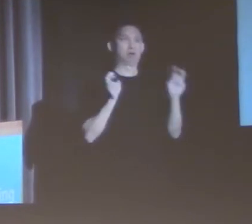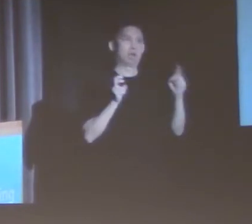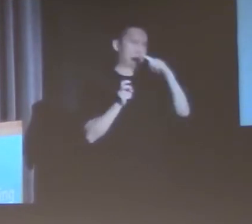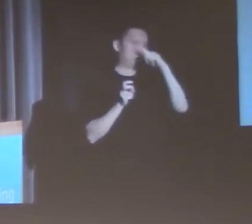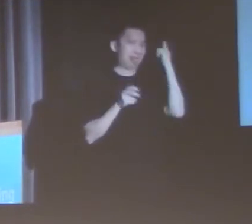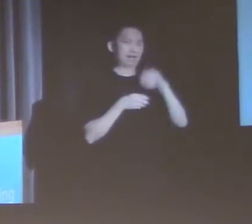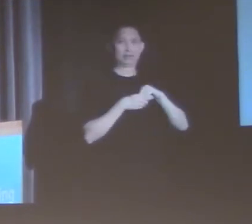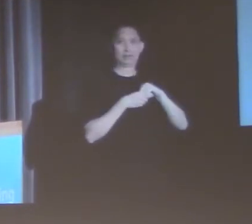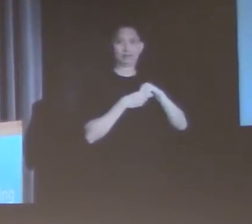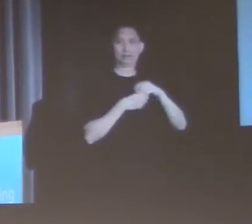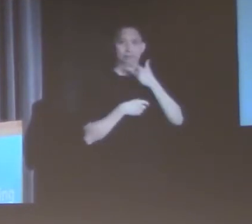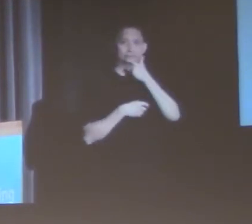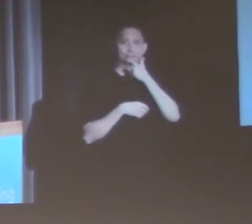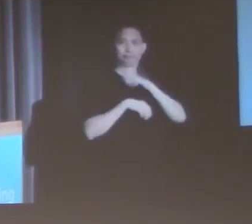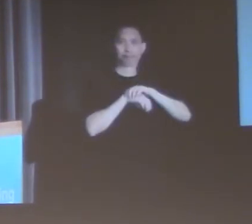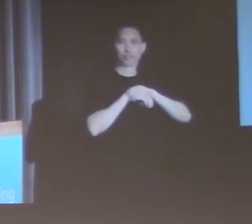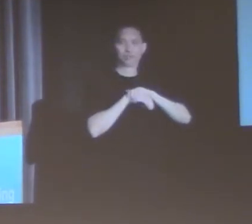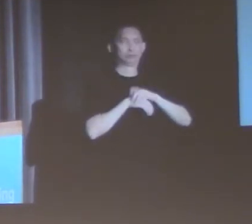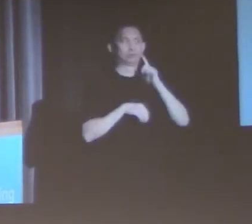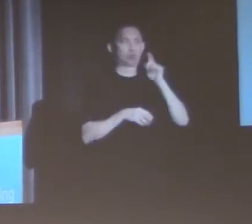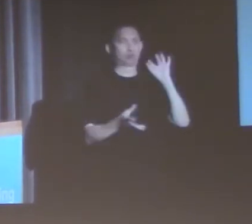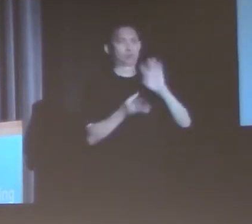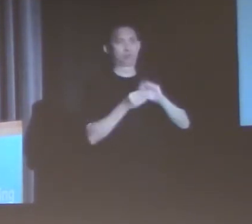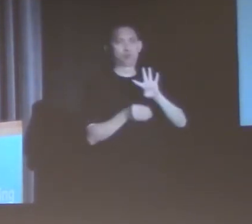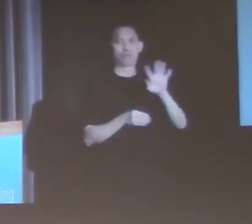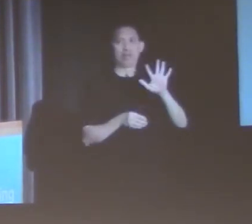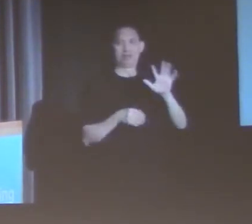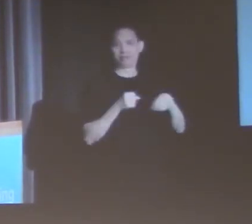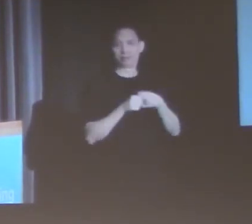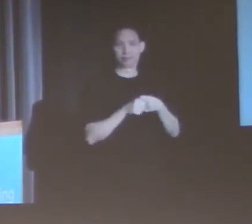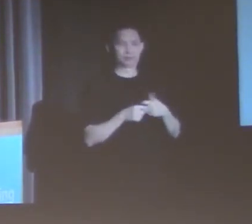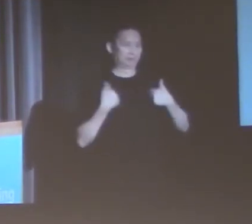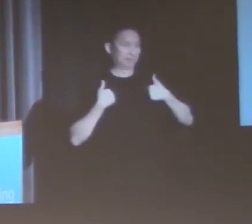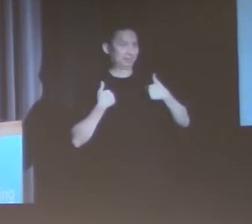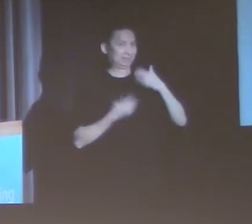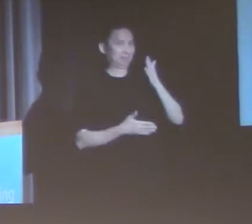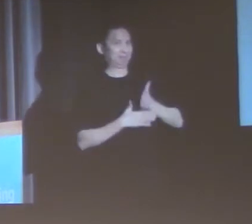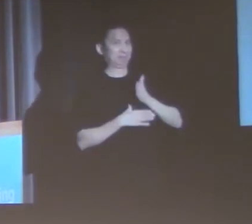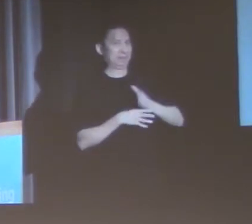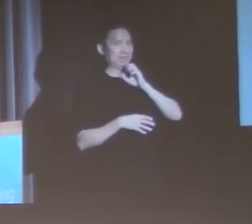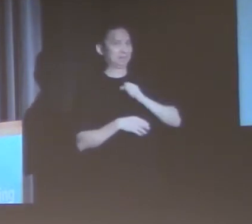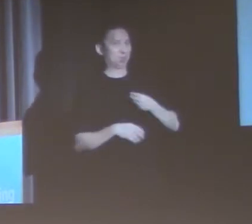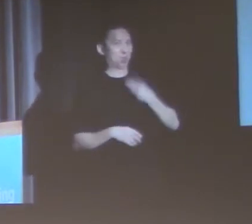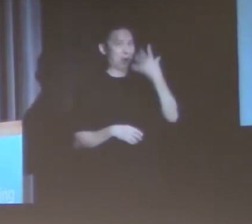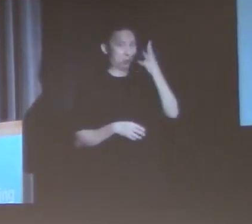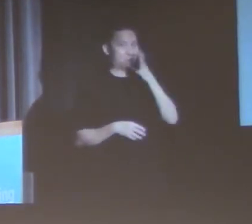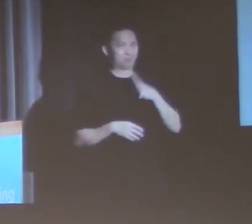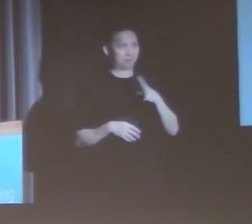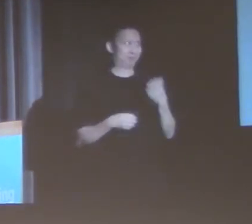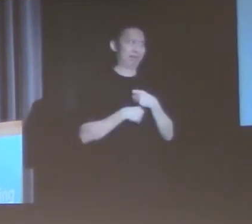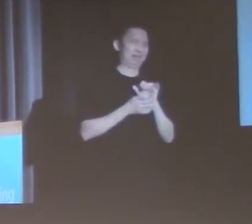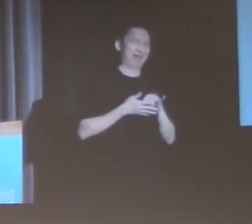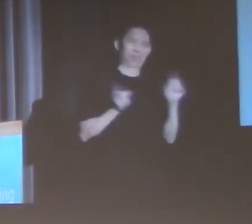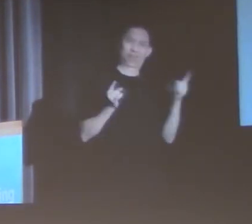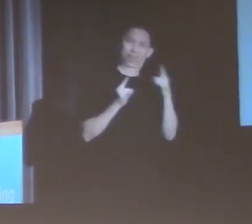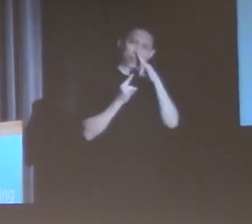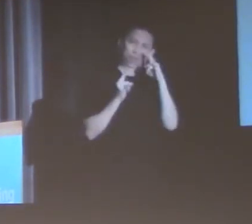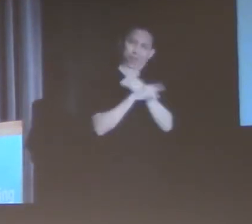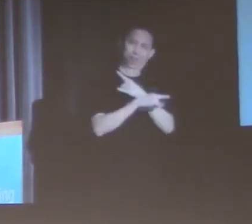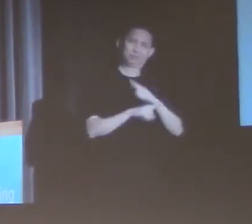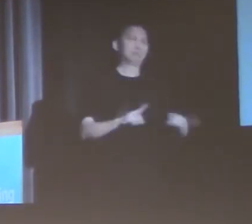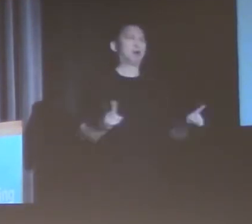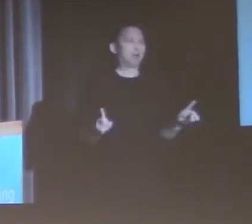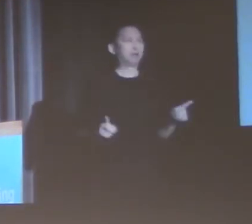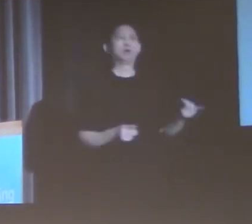which I know seems a little bizarre that I, as a middle-aged white woman, should make. But I think we sort of did it hand in